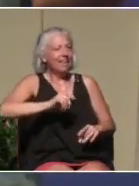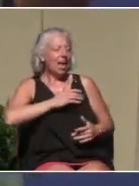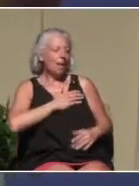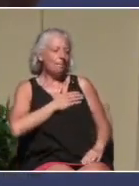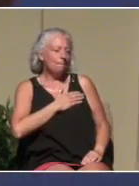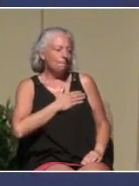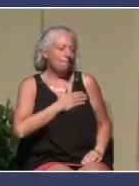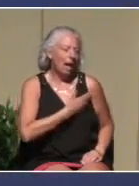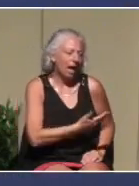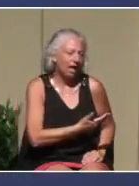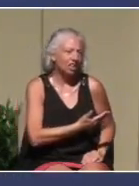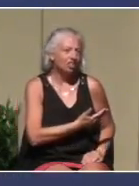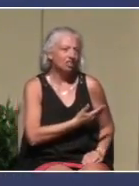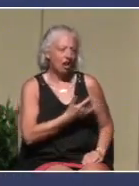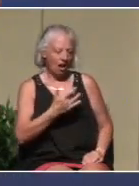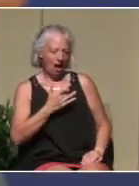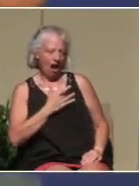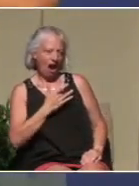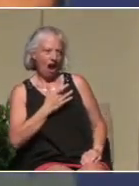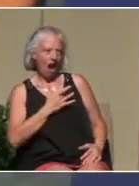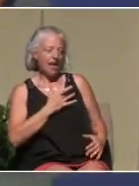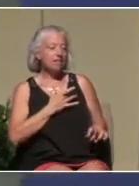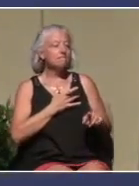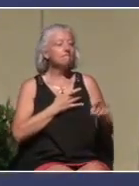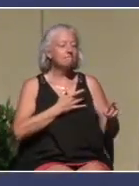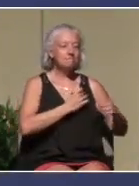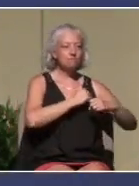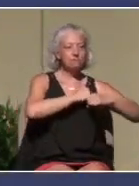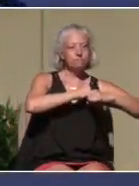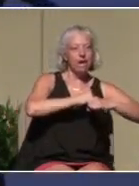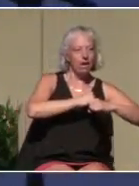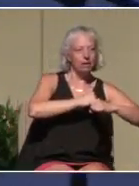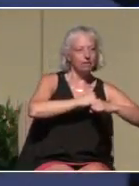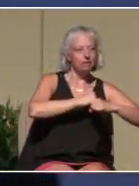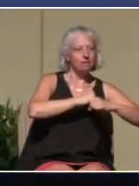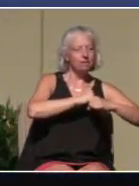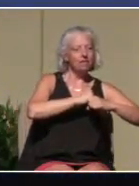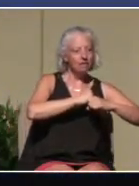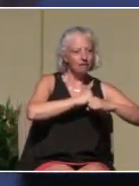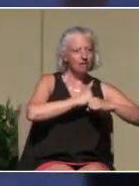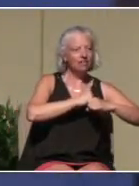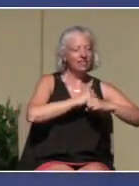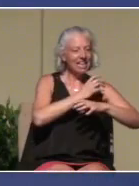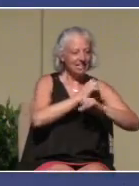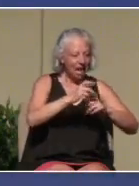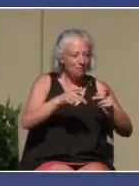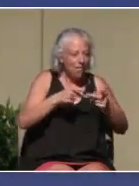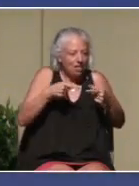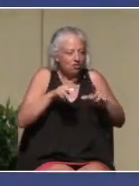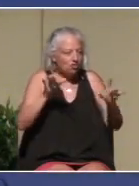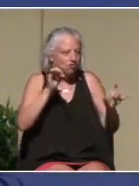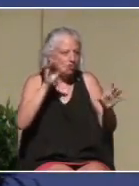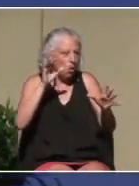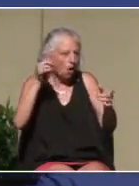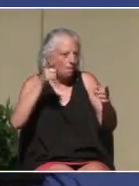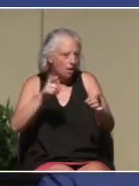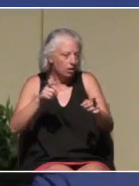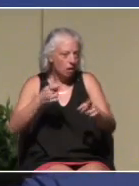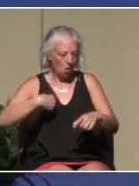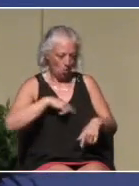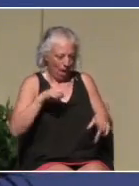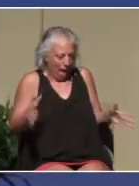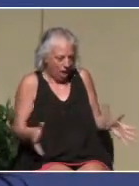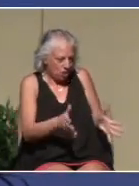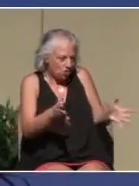need our hearts to be a haven in the storm. We need to be encouragers. And we need to take